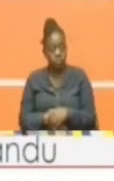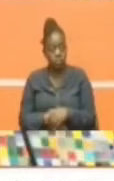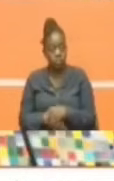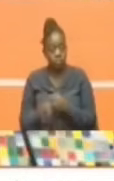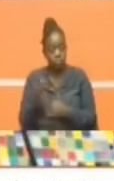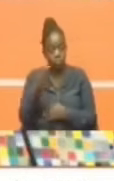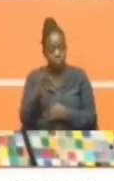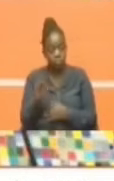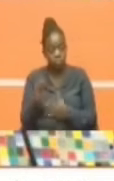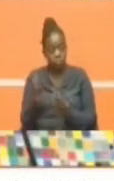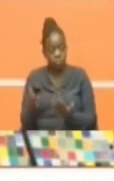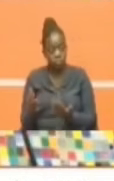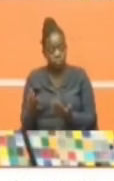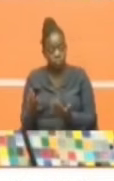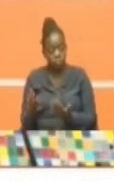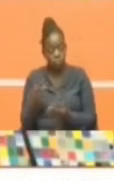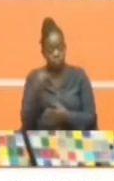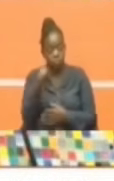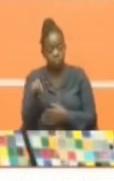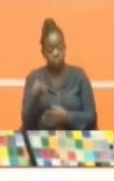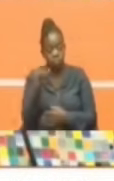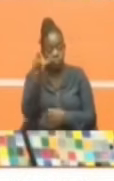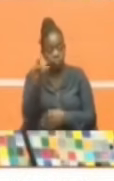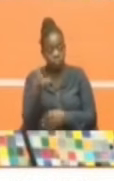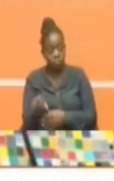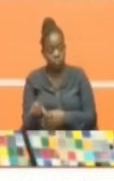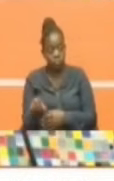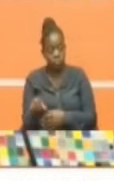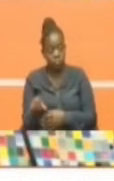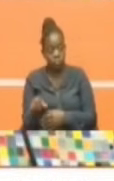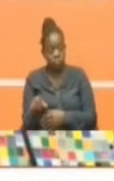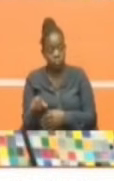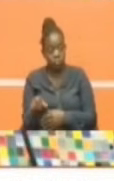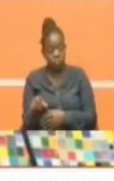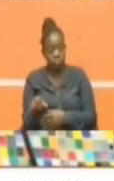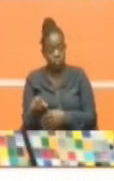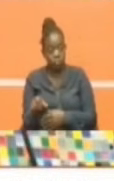he offended, he ever offended any of you,